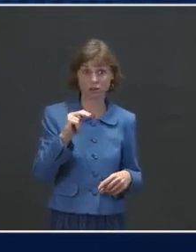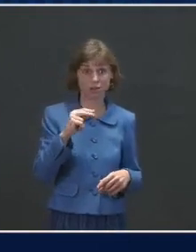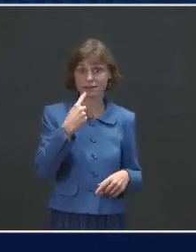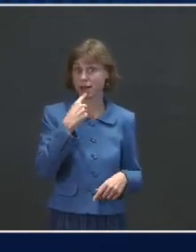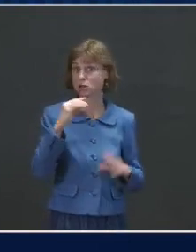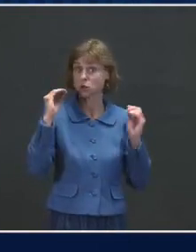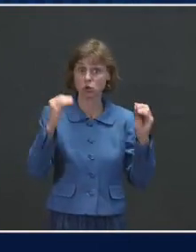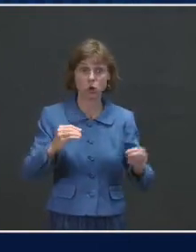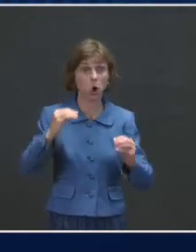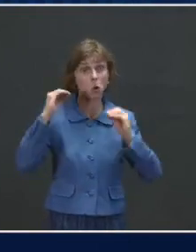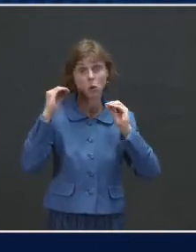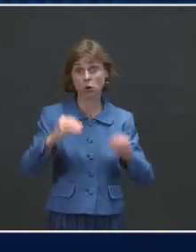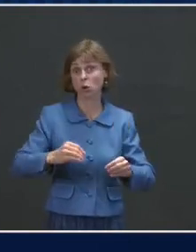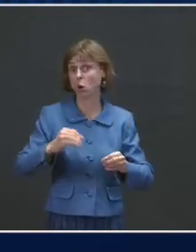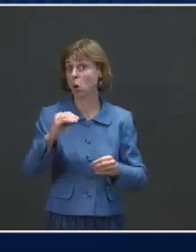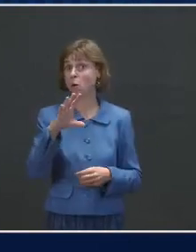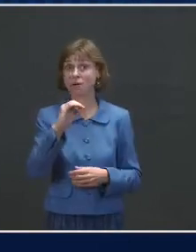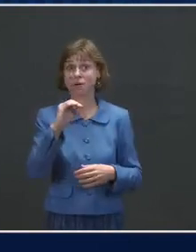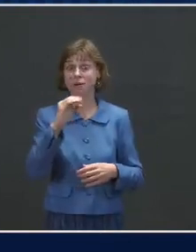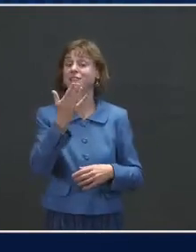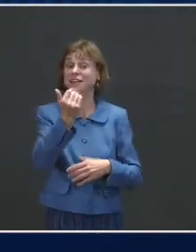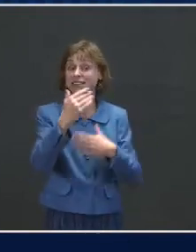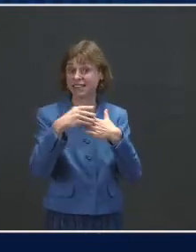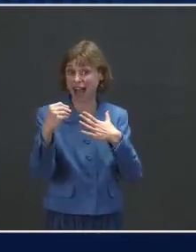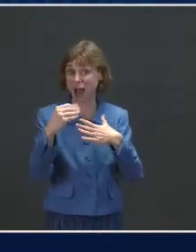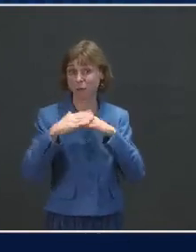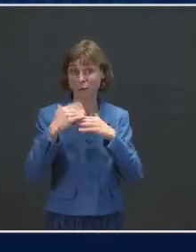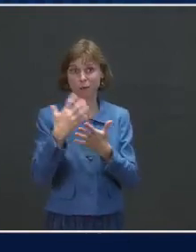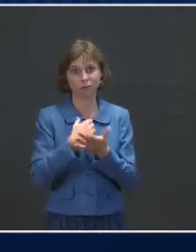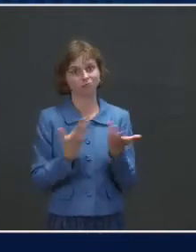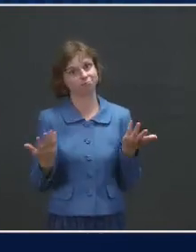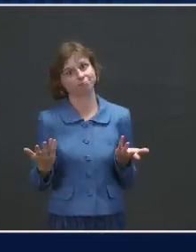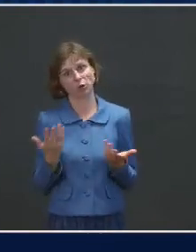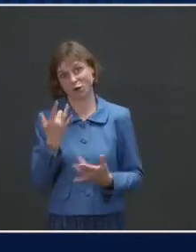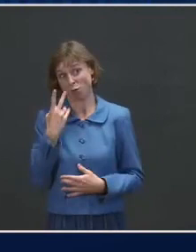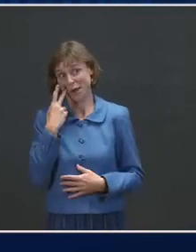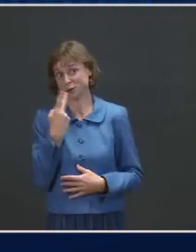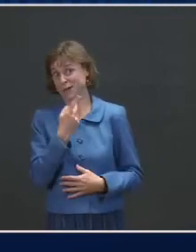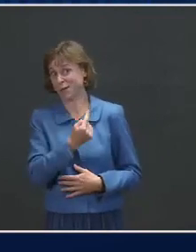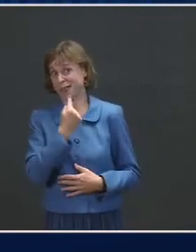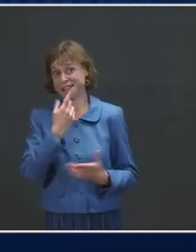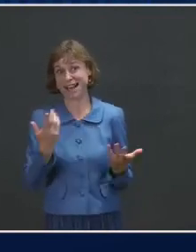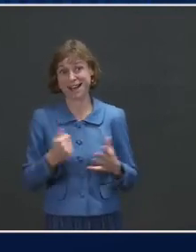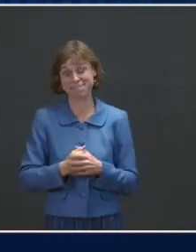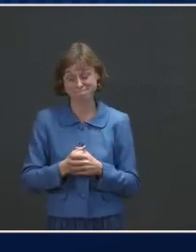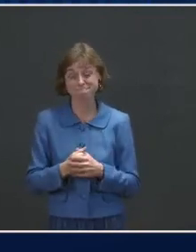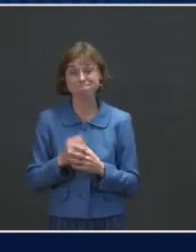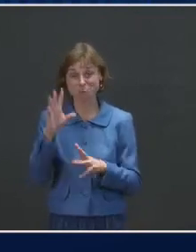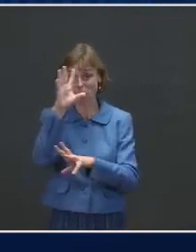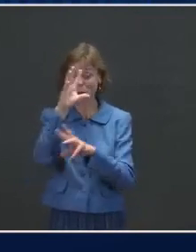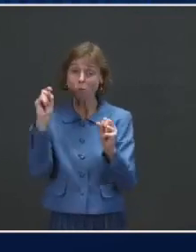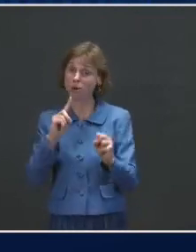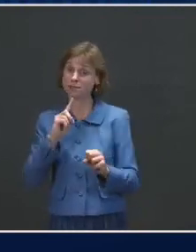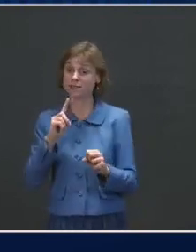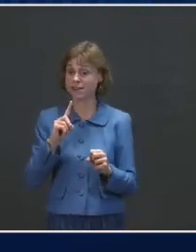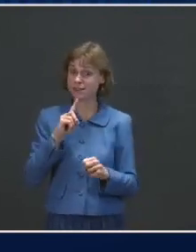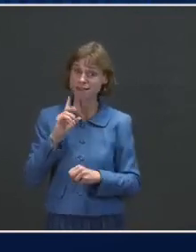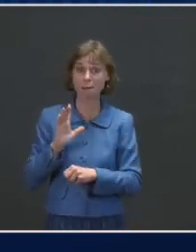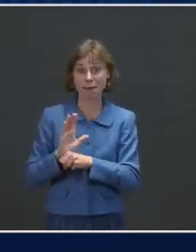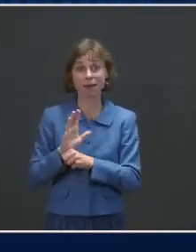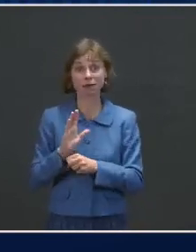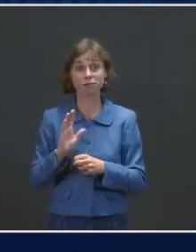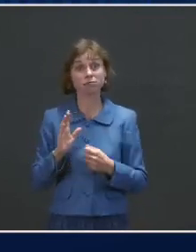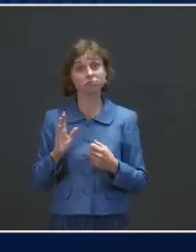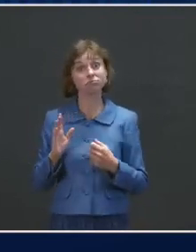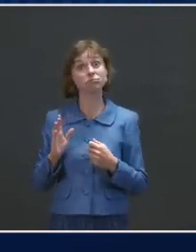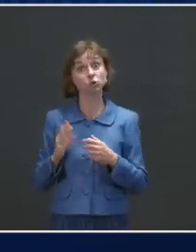wage, that's the decision the White House is going with. Well, let's wait and see what they say. And the president remains committed to raising the minimum wage.